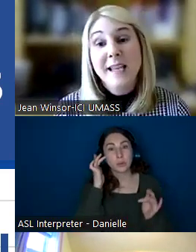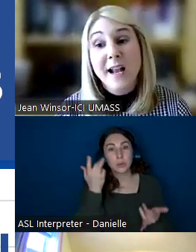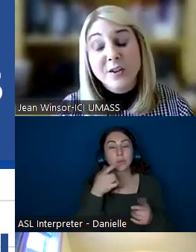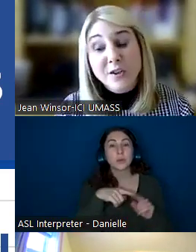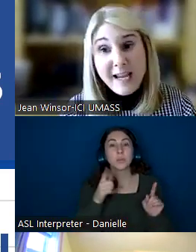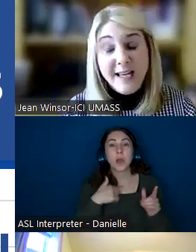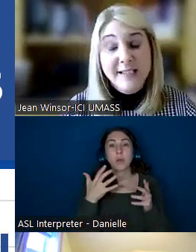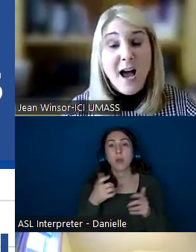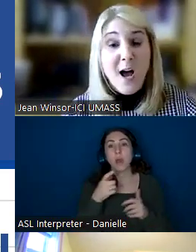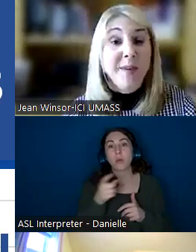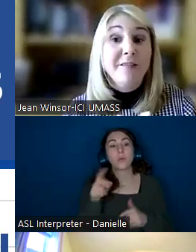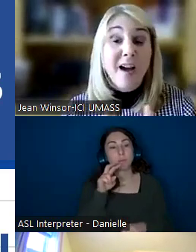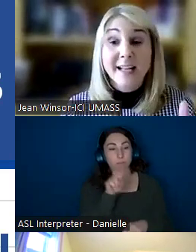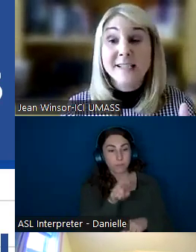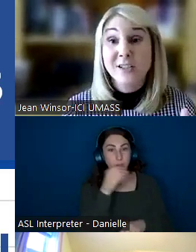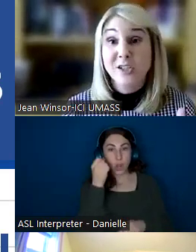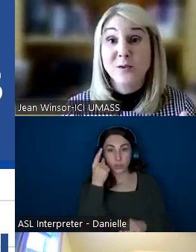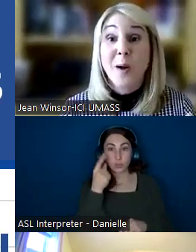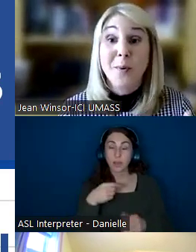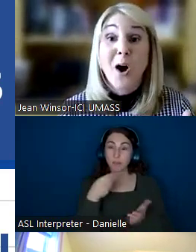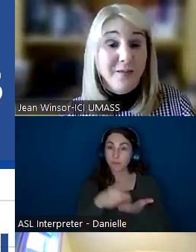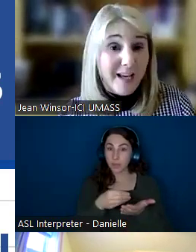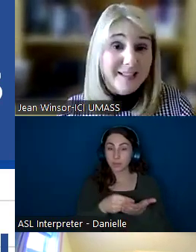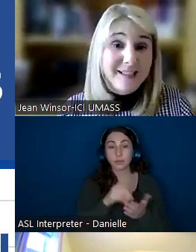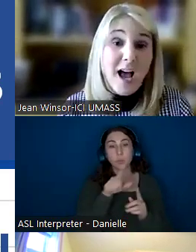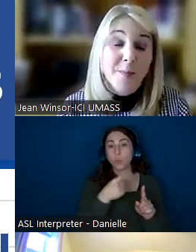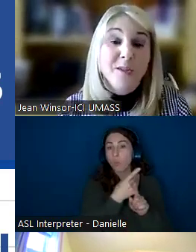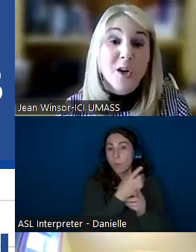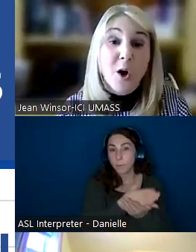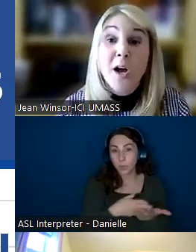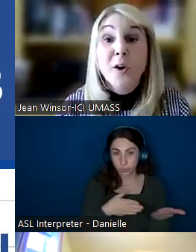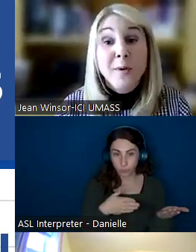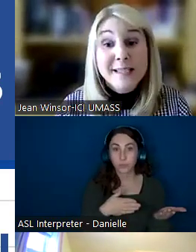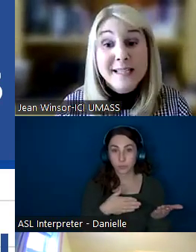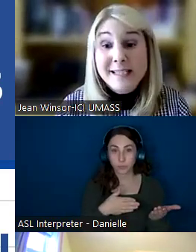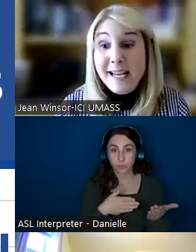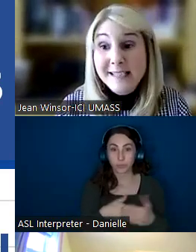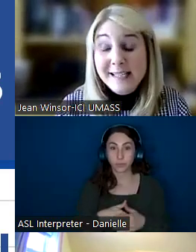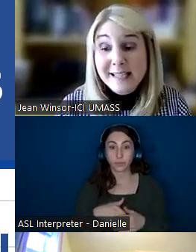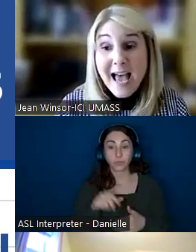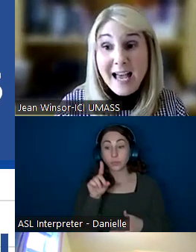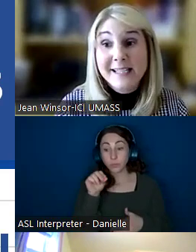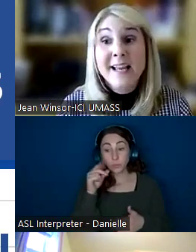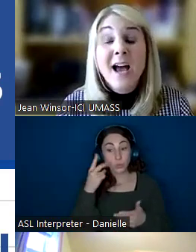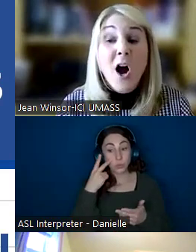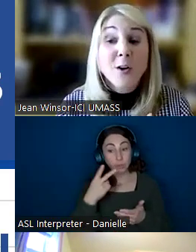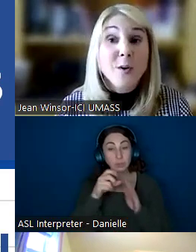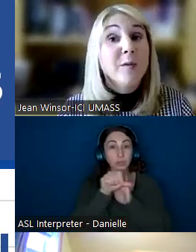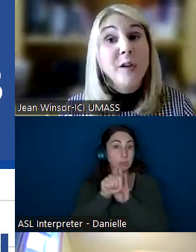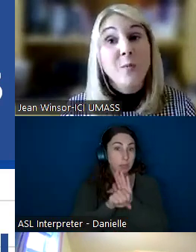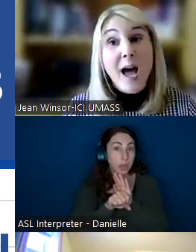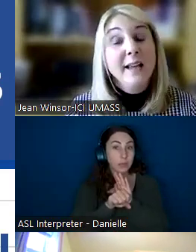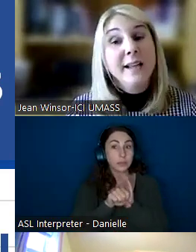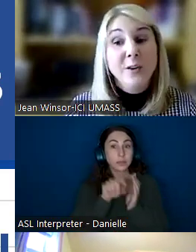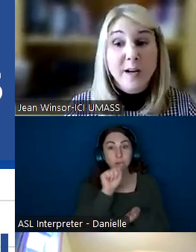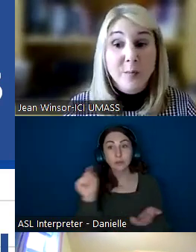to think and understand that financing is just one part of this. And so we see states that are doing